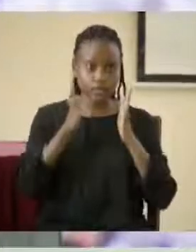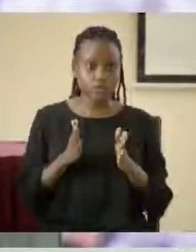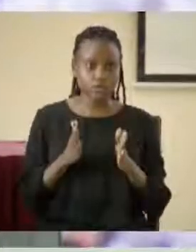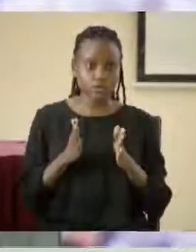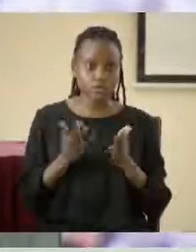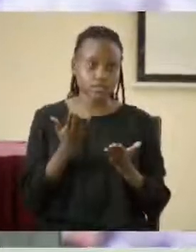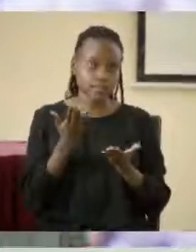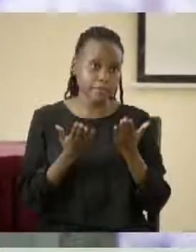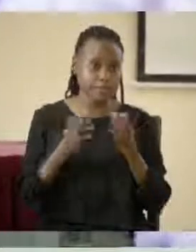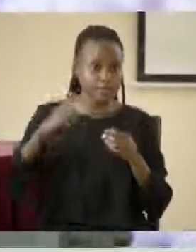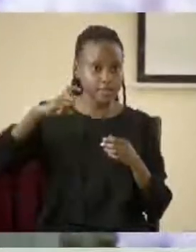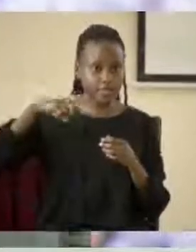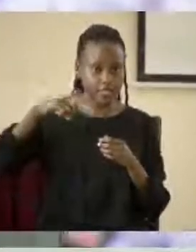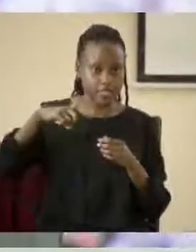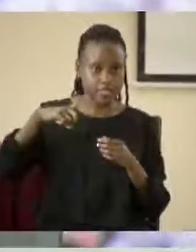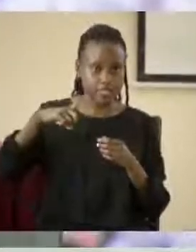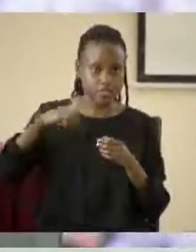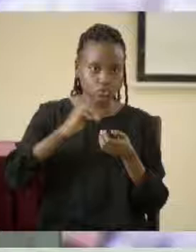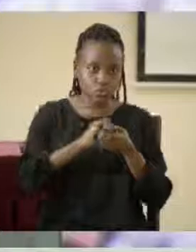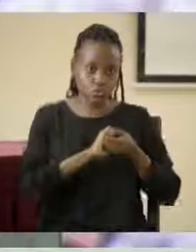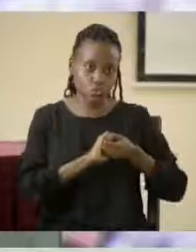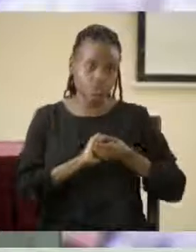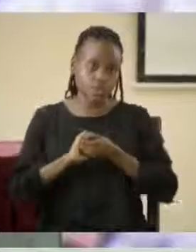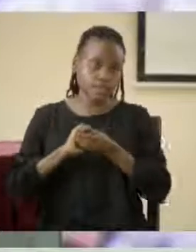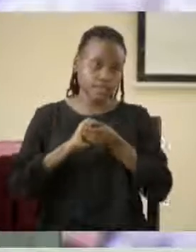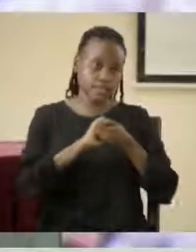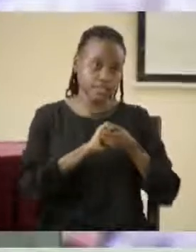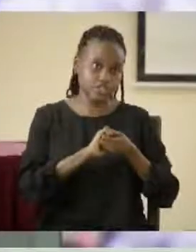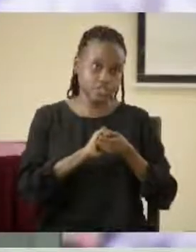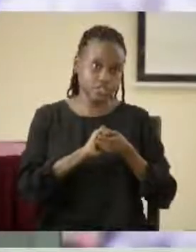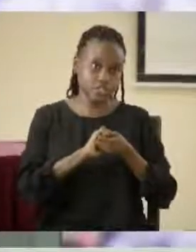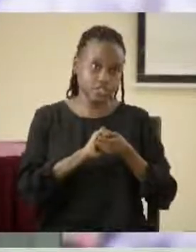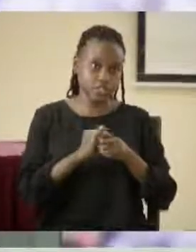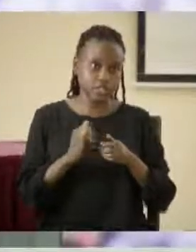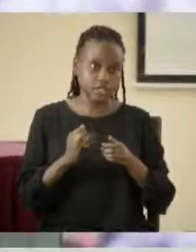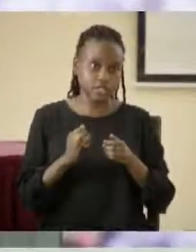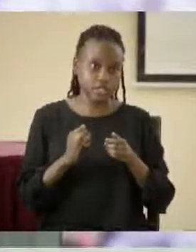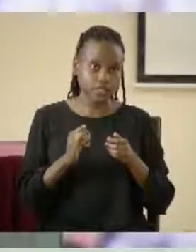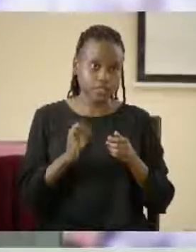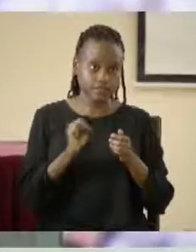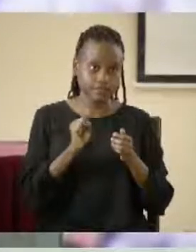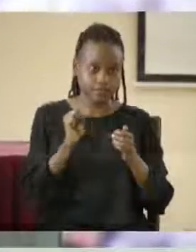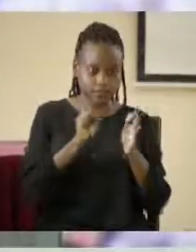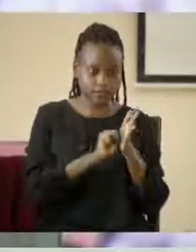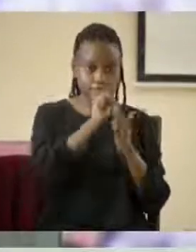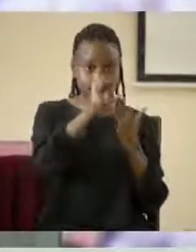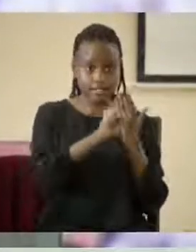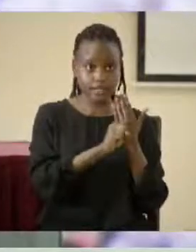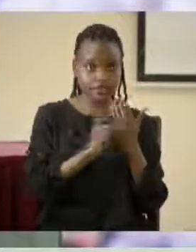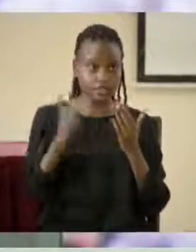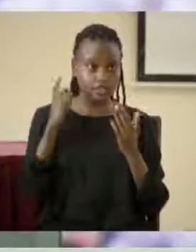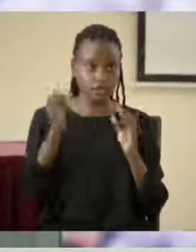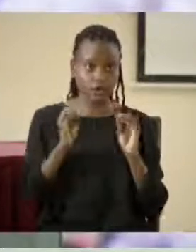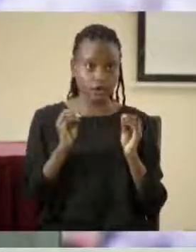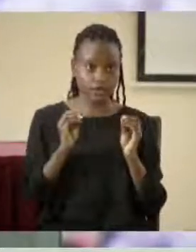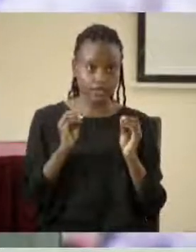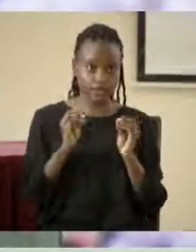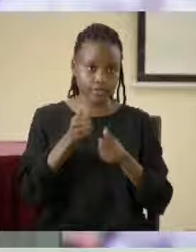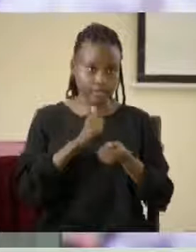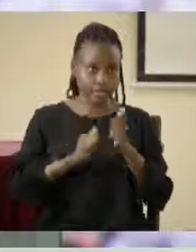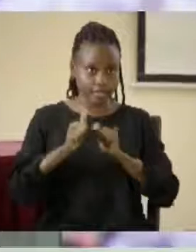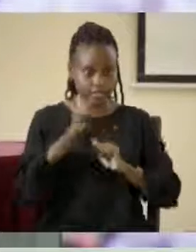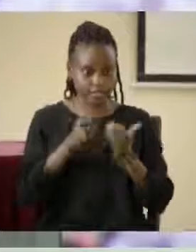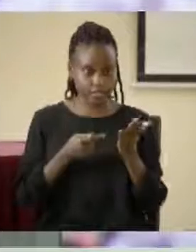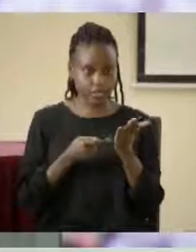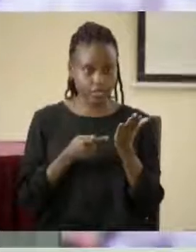may be required to engage non-law subjects like sociology, anthropology, science and